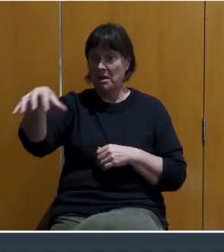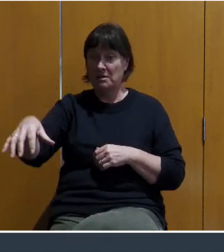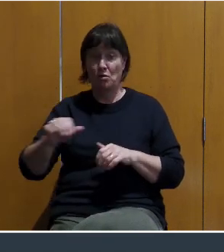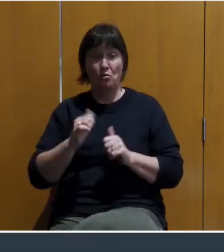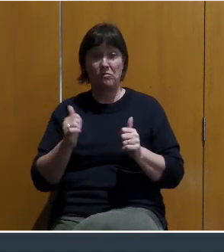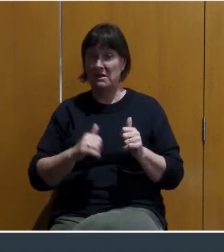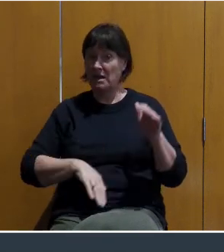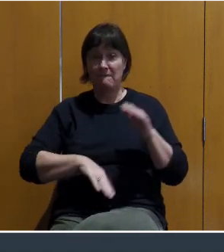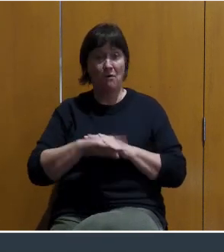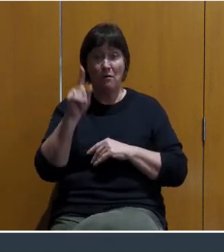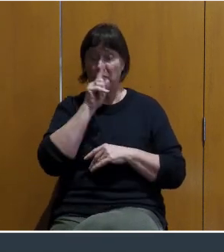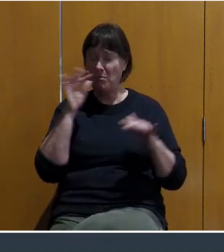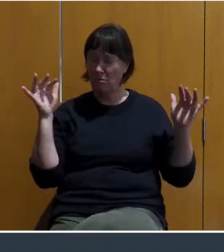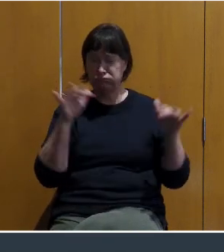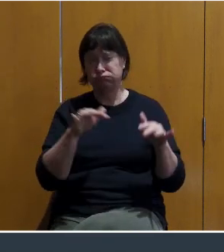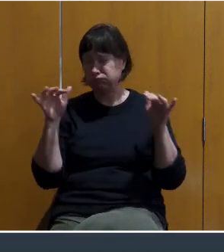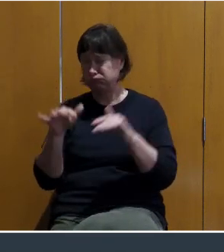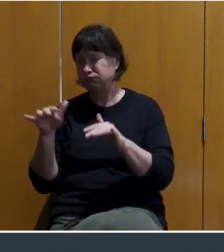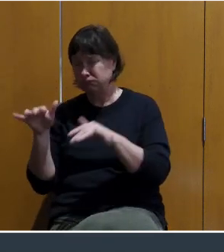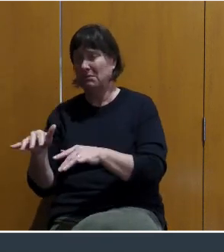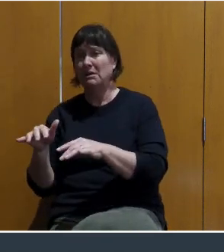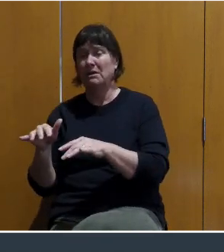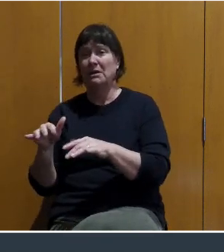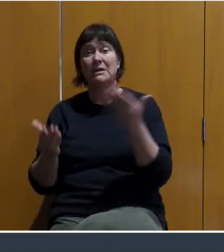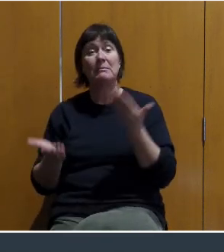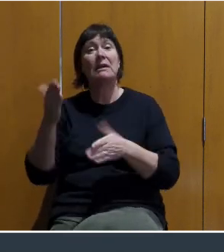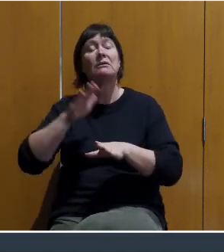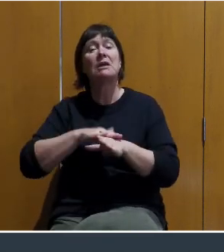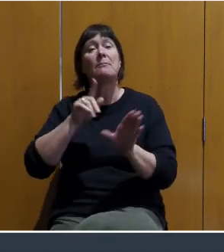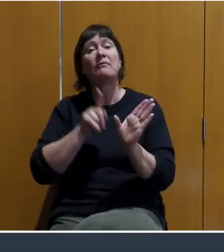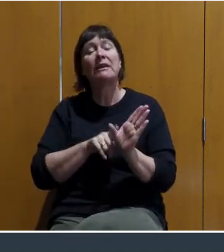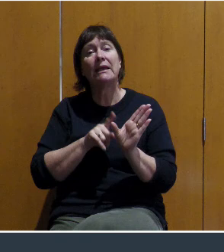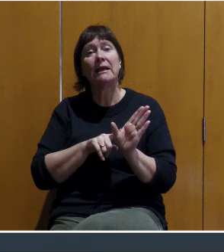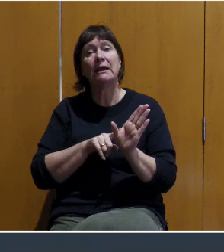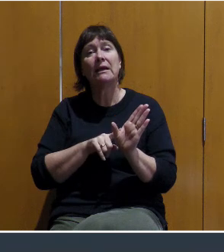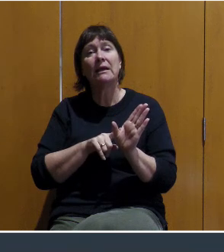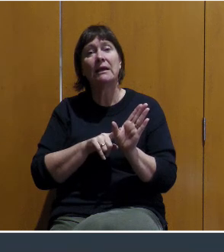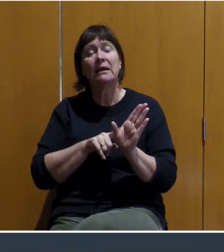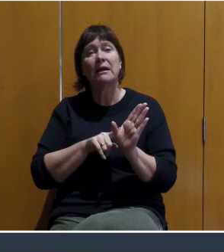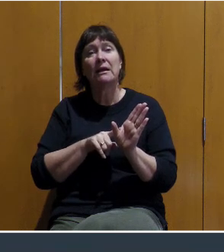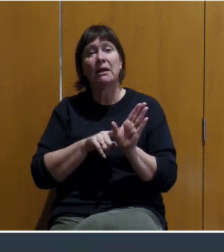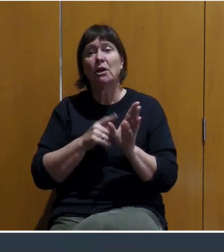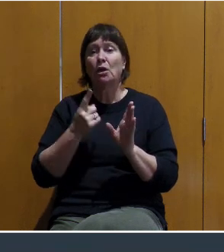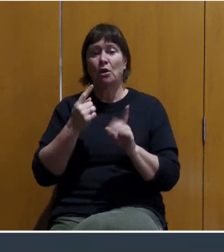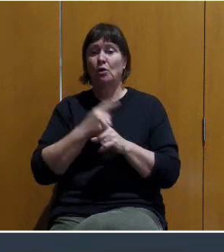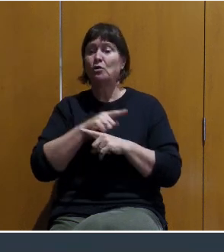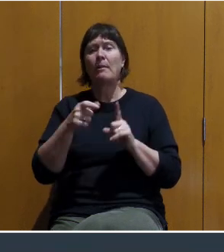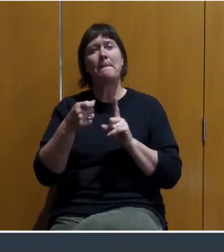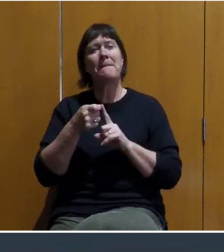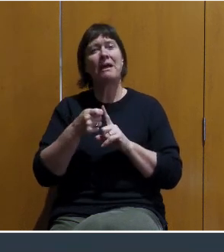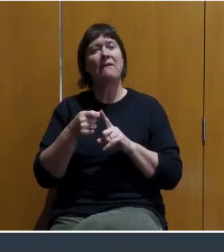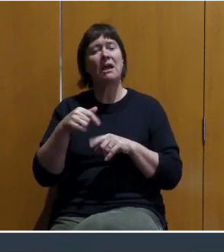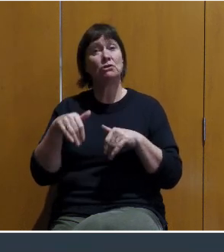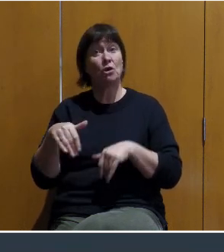overrun and overcrowded, but as well, when we're looking at different times of year, again, to go back to Pacify Dog Park,